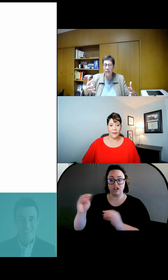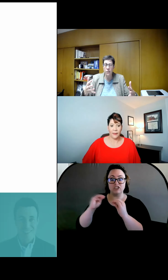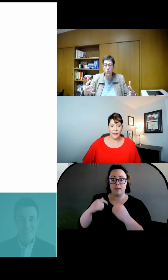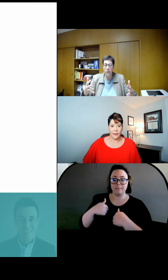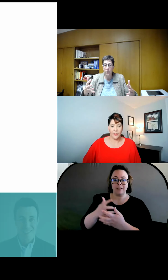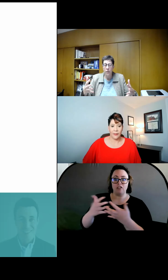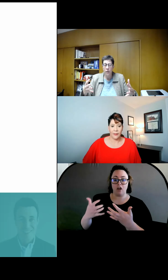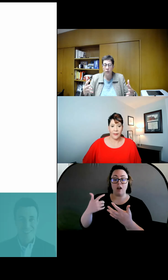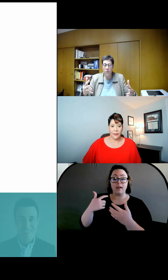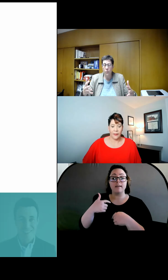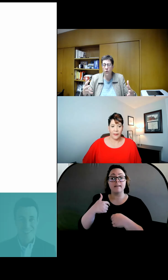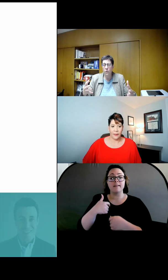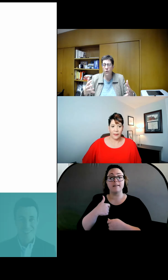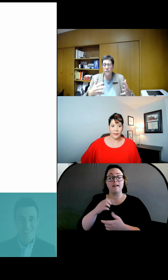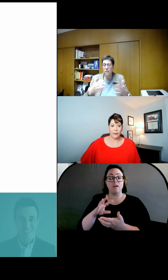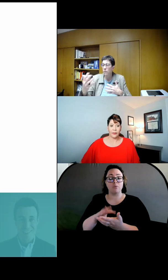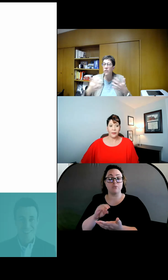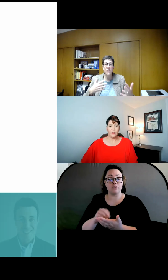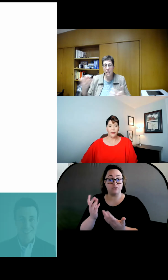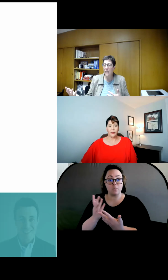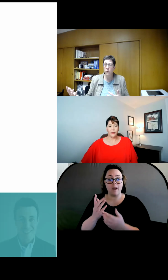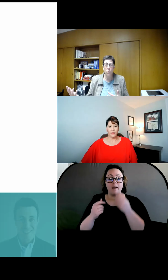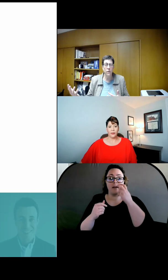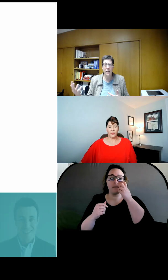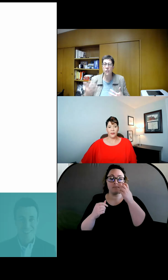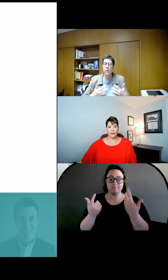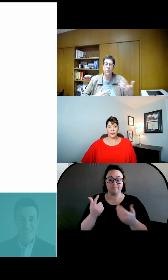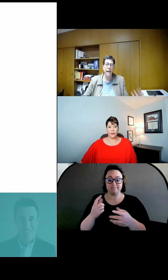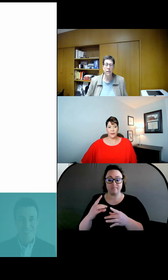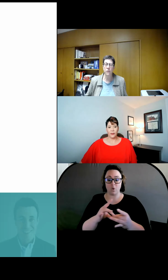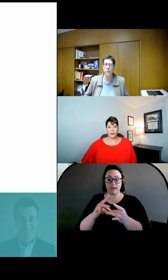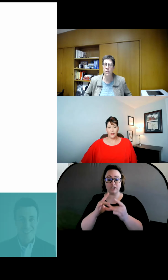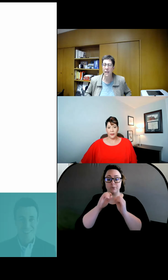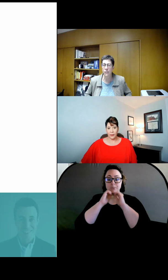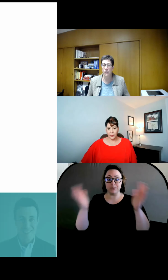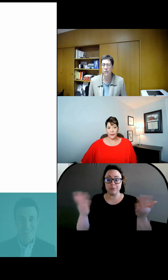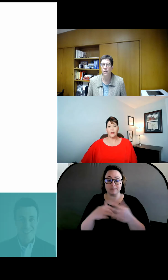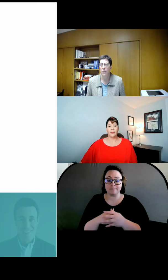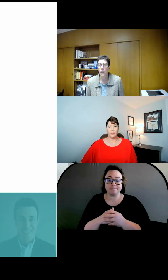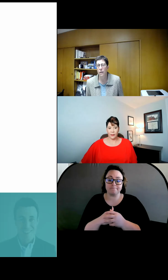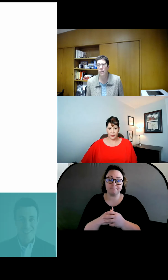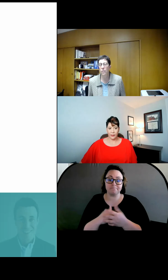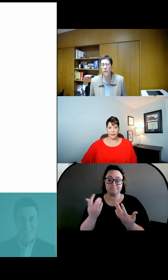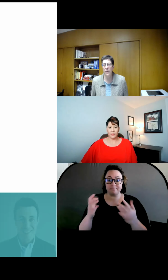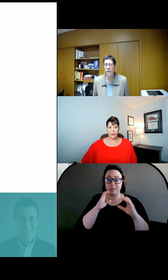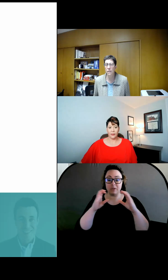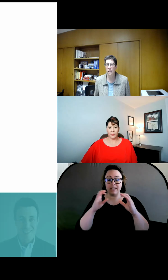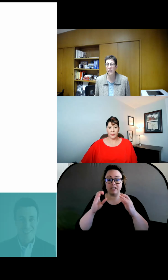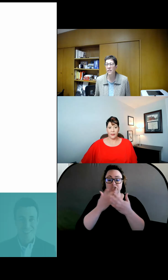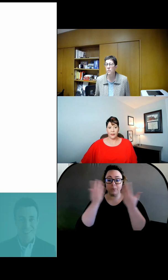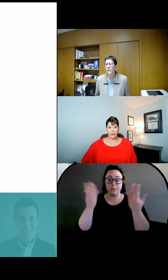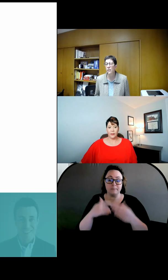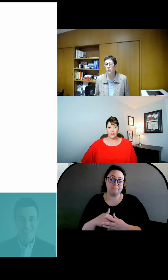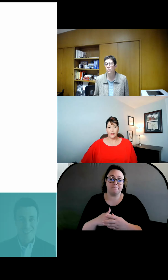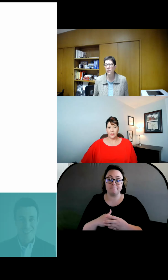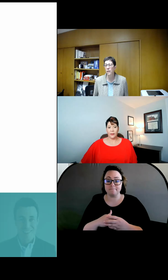that stage of my work was this lack of coordination, lack of communication. And I